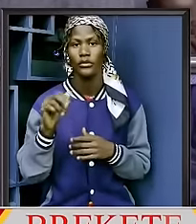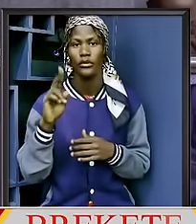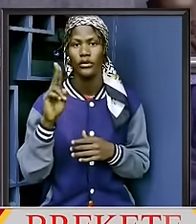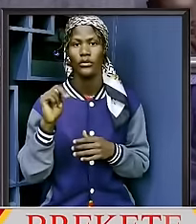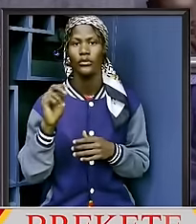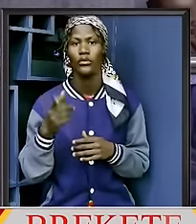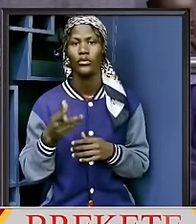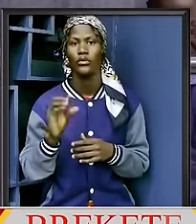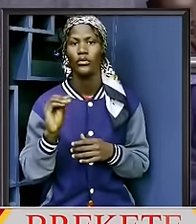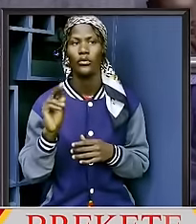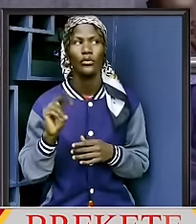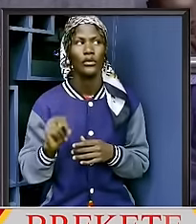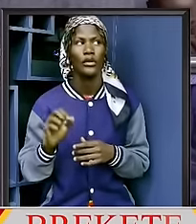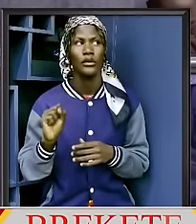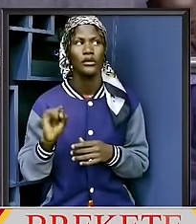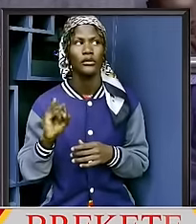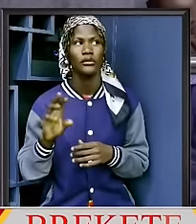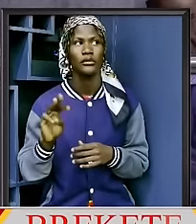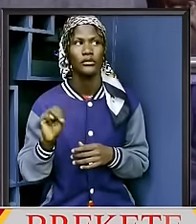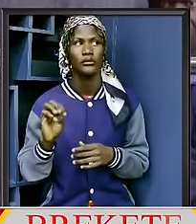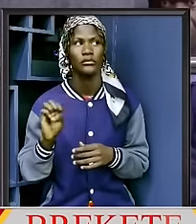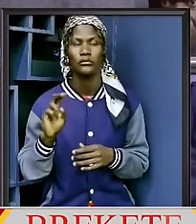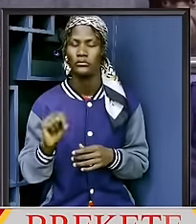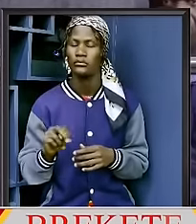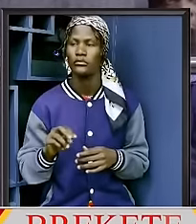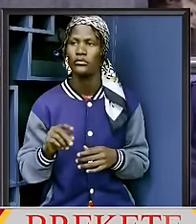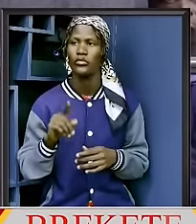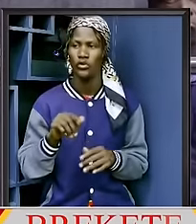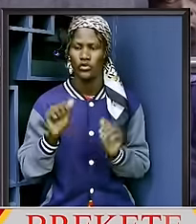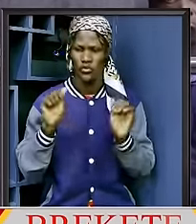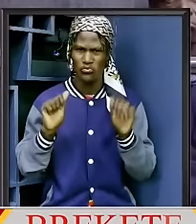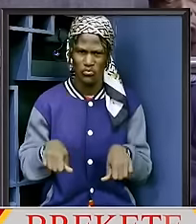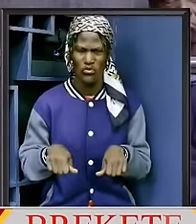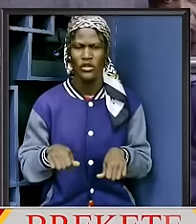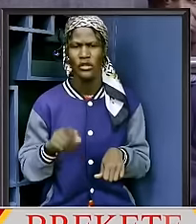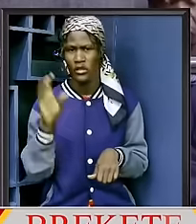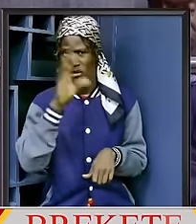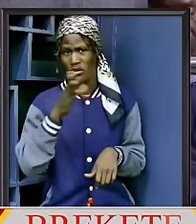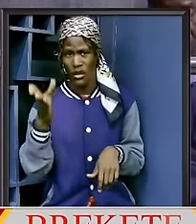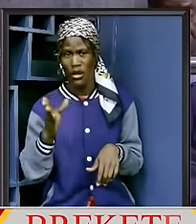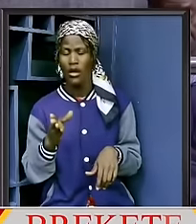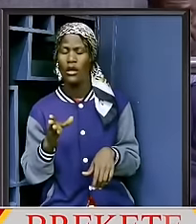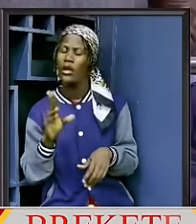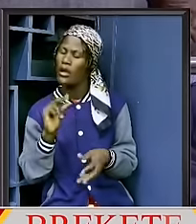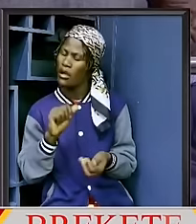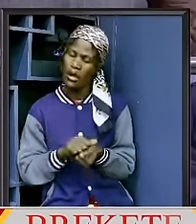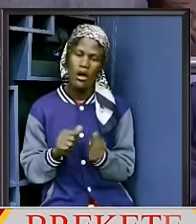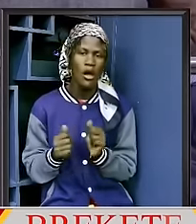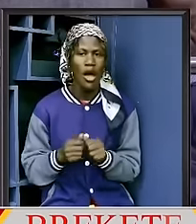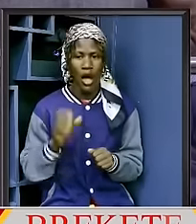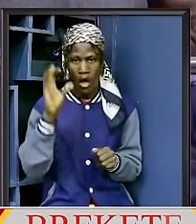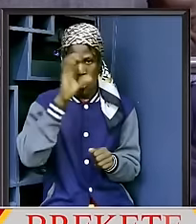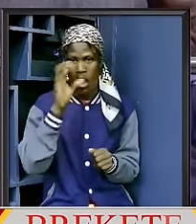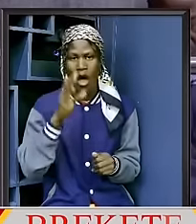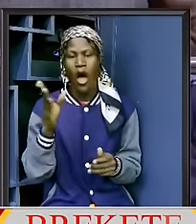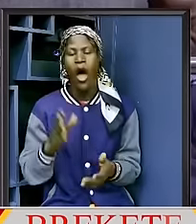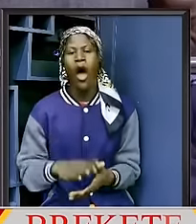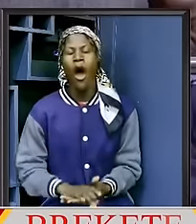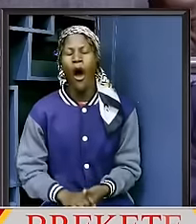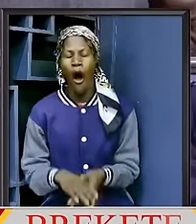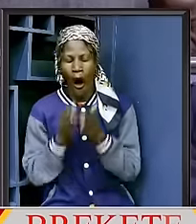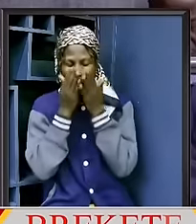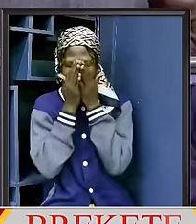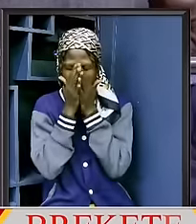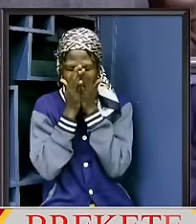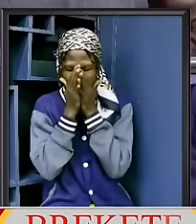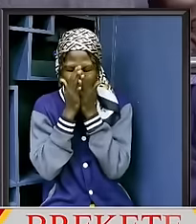get them all because they are your customer. I said, the yes. MD. The MD. I said, yes, I will get them. So when we did